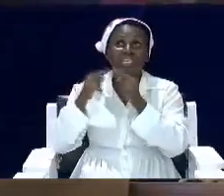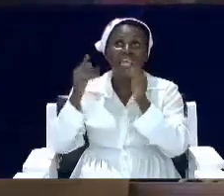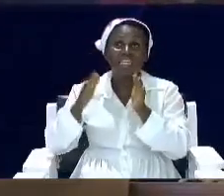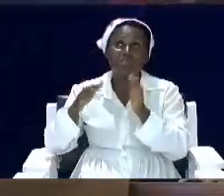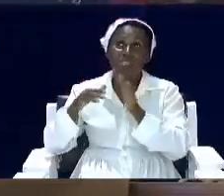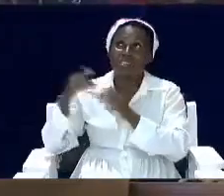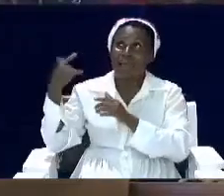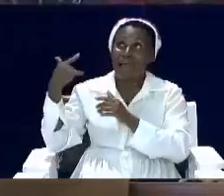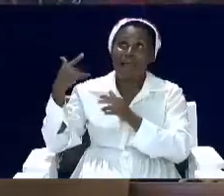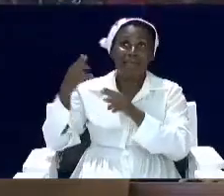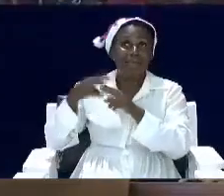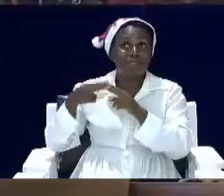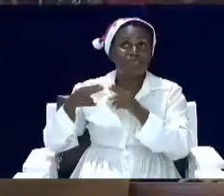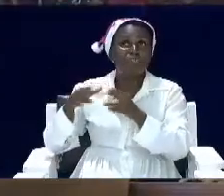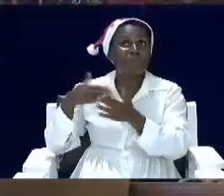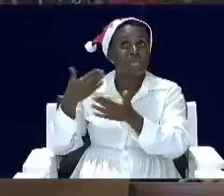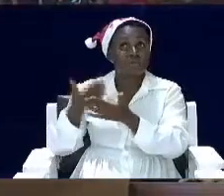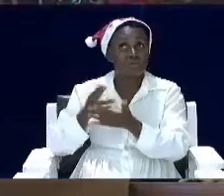out can defend us."